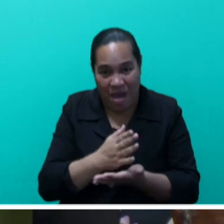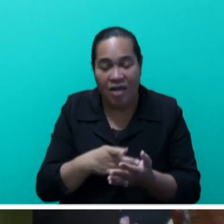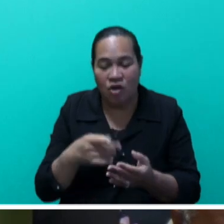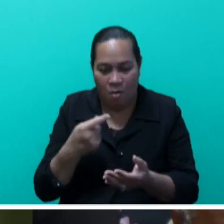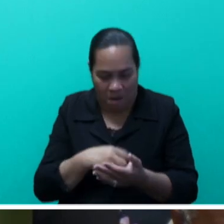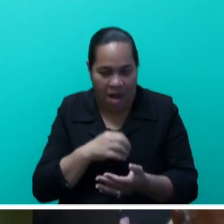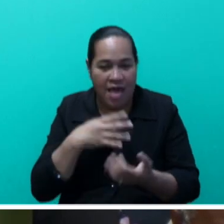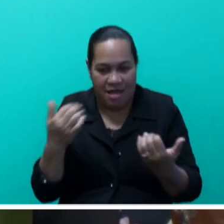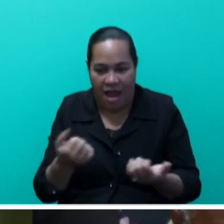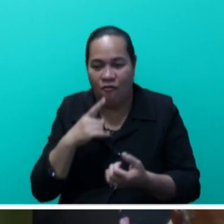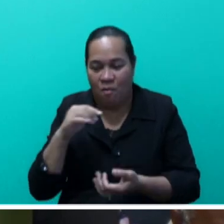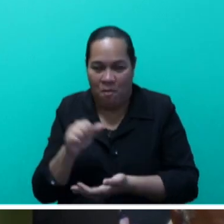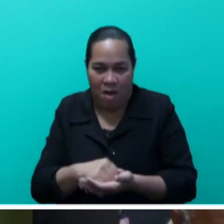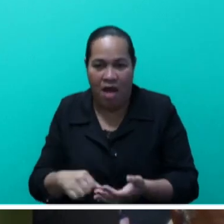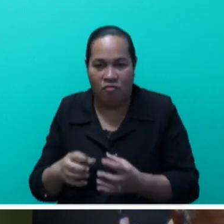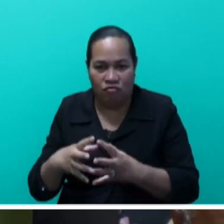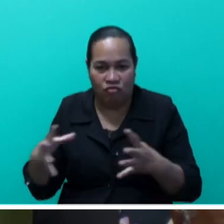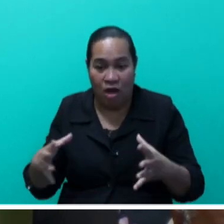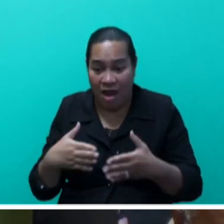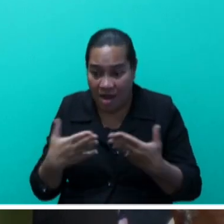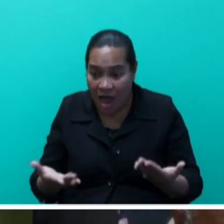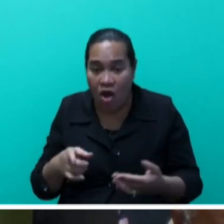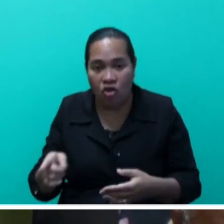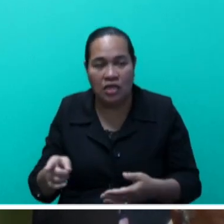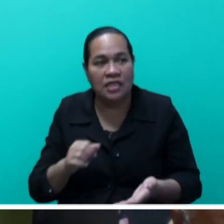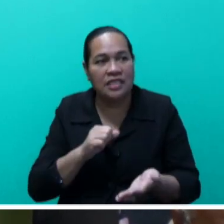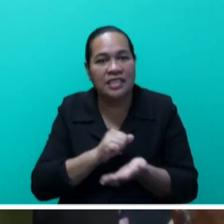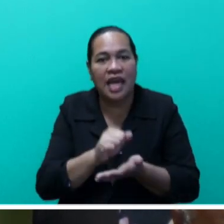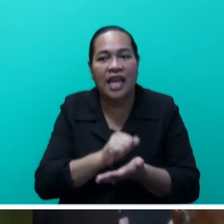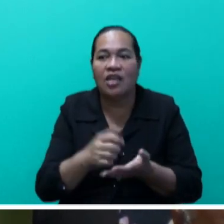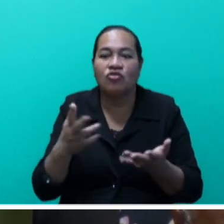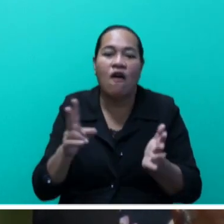And I believe I'm told that she's now selling to Wunise